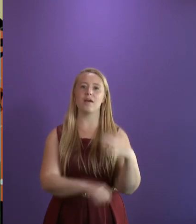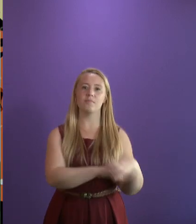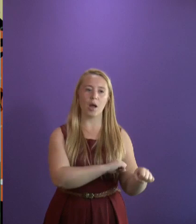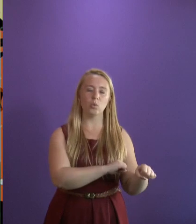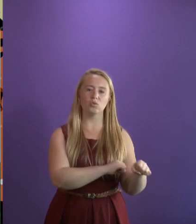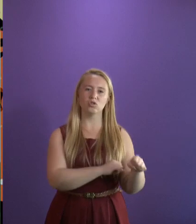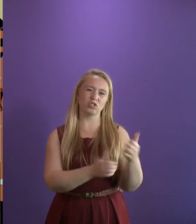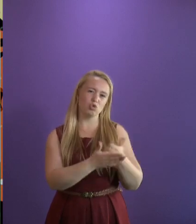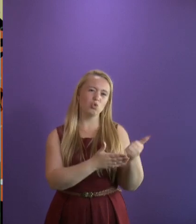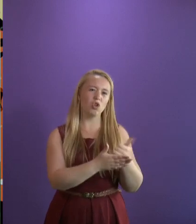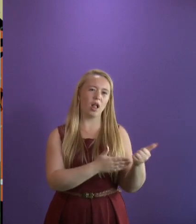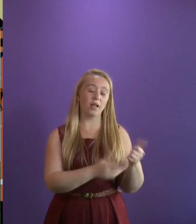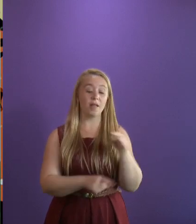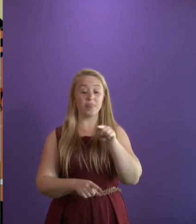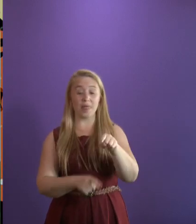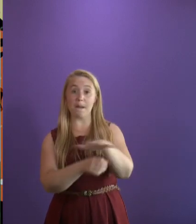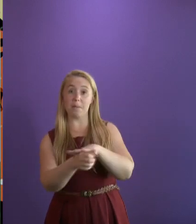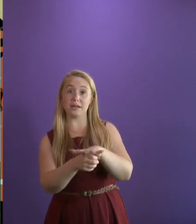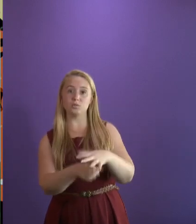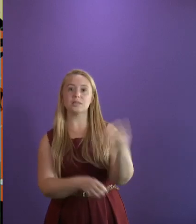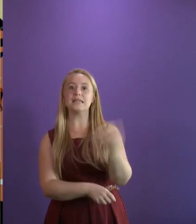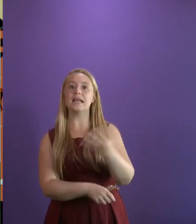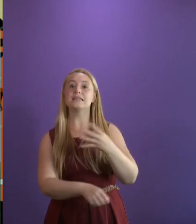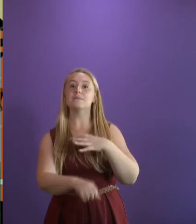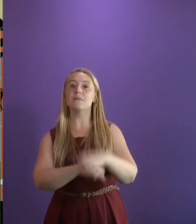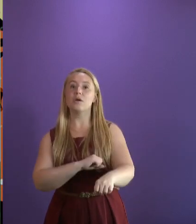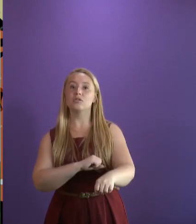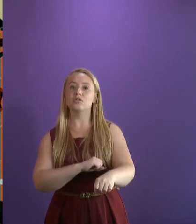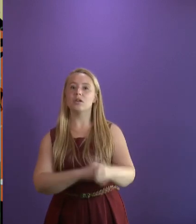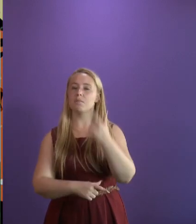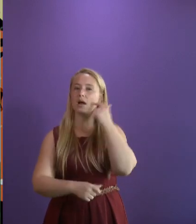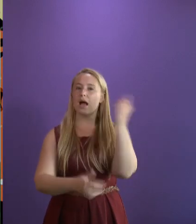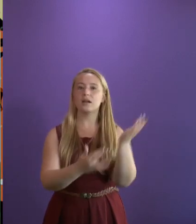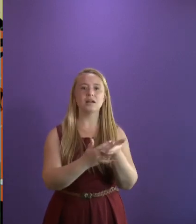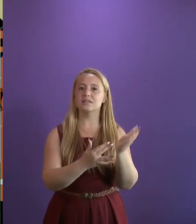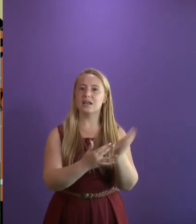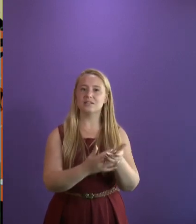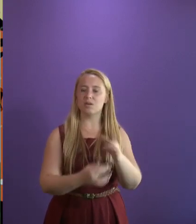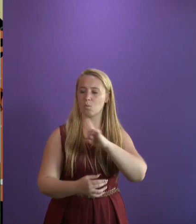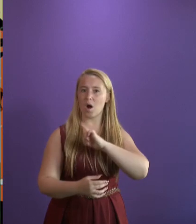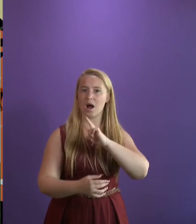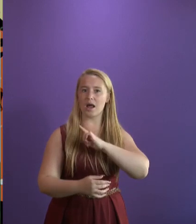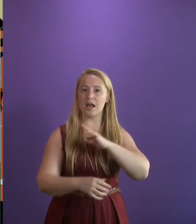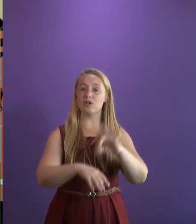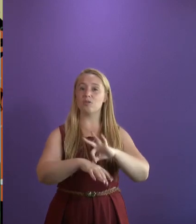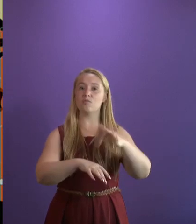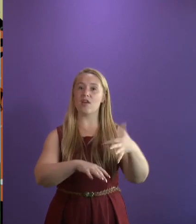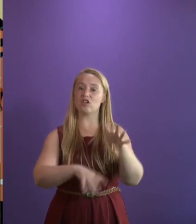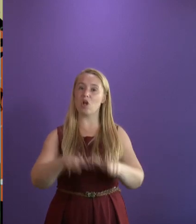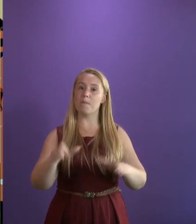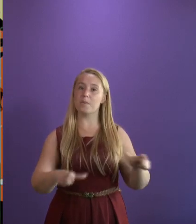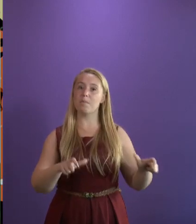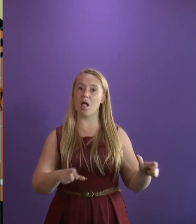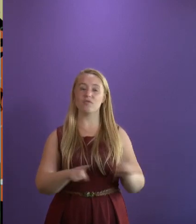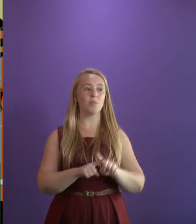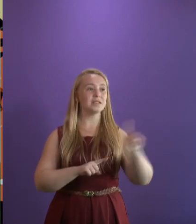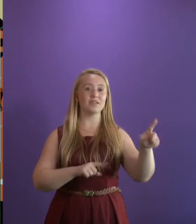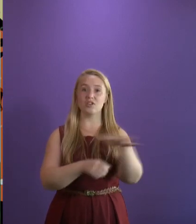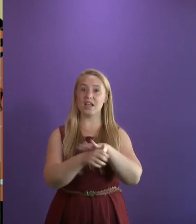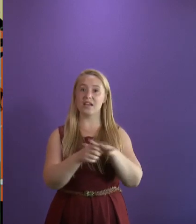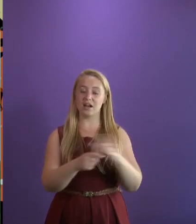19. But the young woman there couldn't access it because it was all full of professional people's children from out with the area.